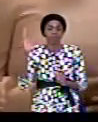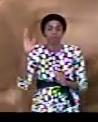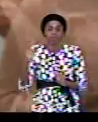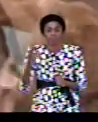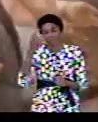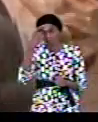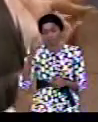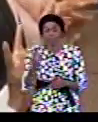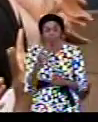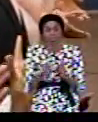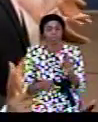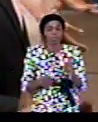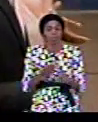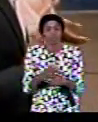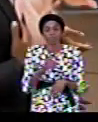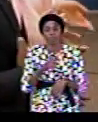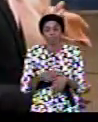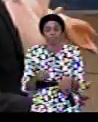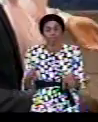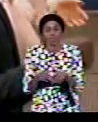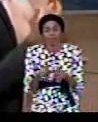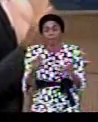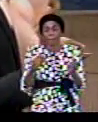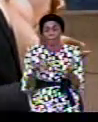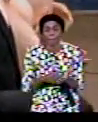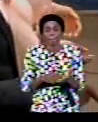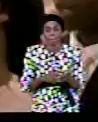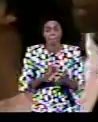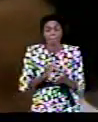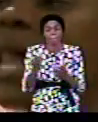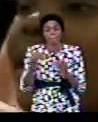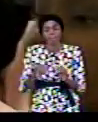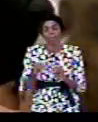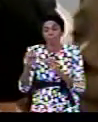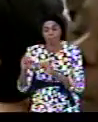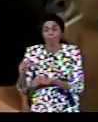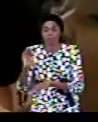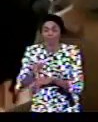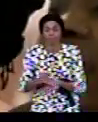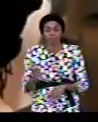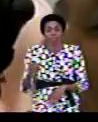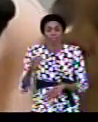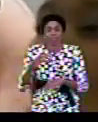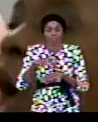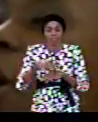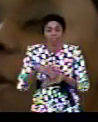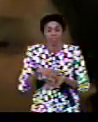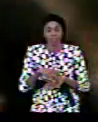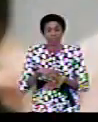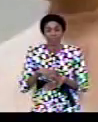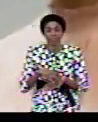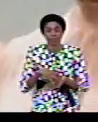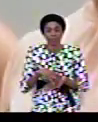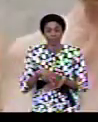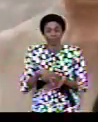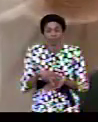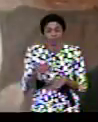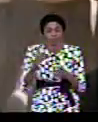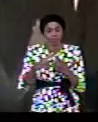For such a time as this, I was placed upon this earth.